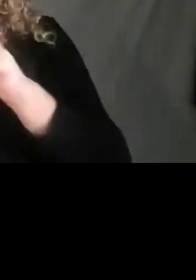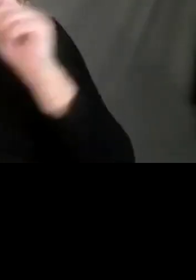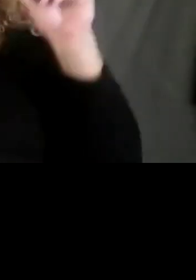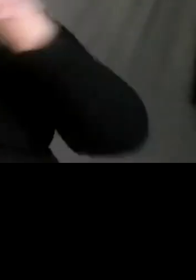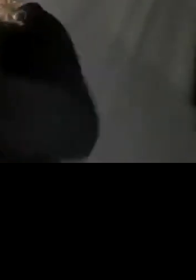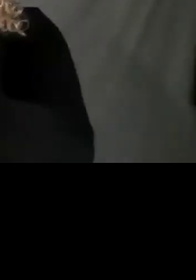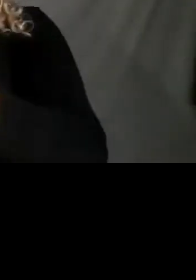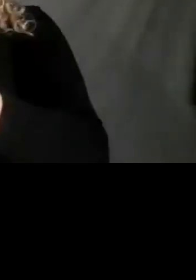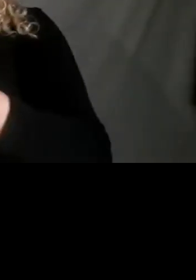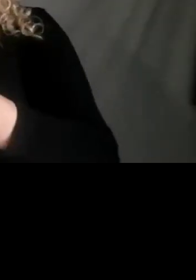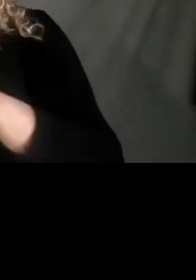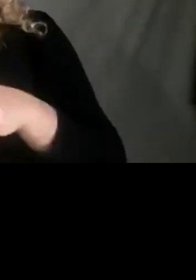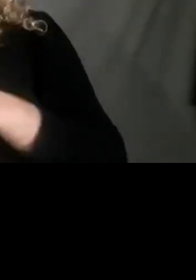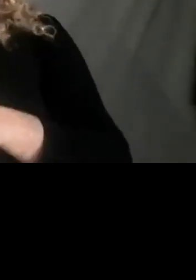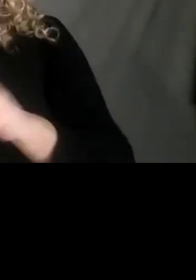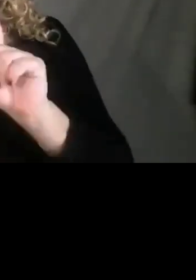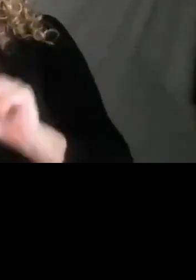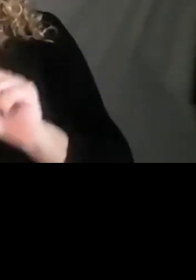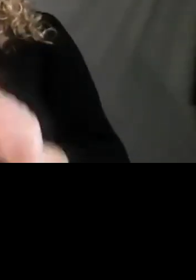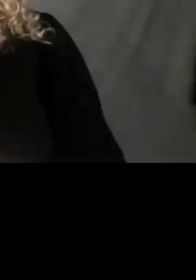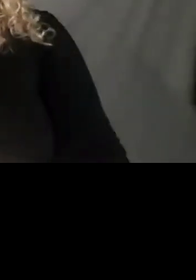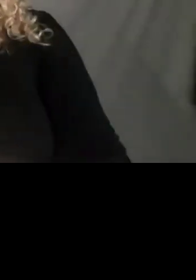of participating in the pilot?